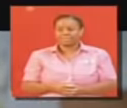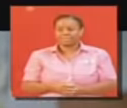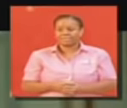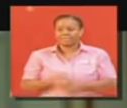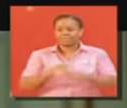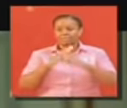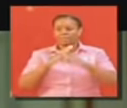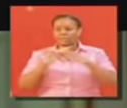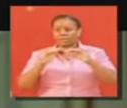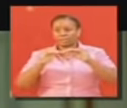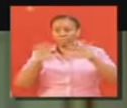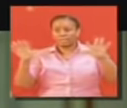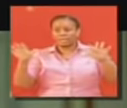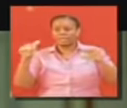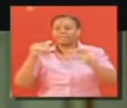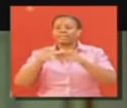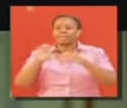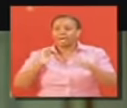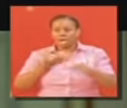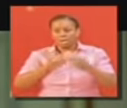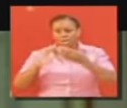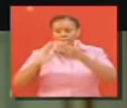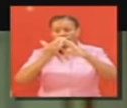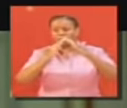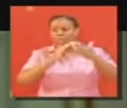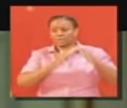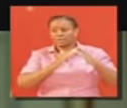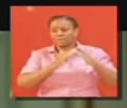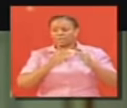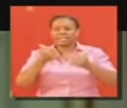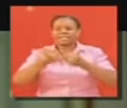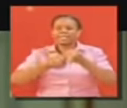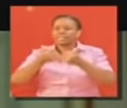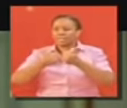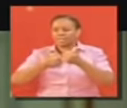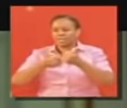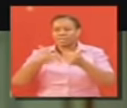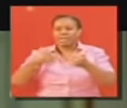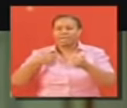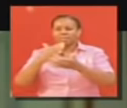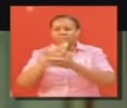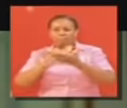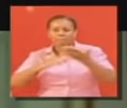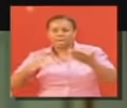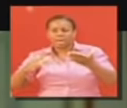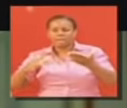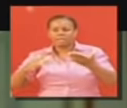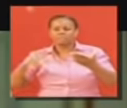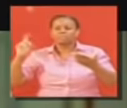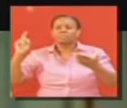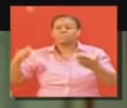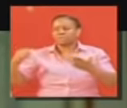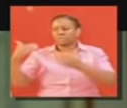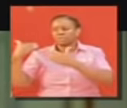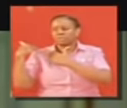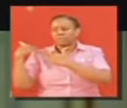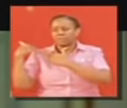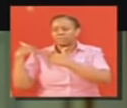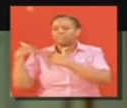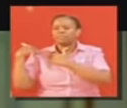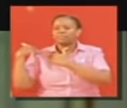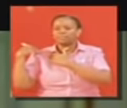this pandemic. Therefore, there's so many things we can do. First of all, we can wear our